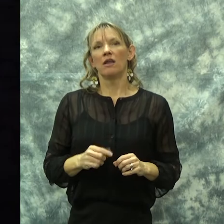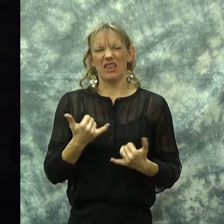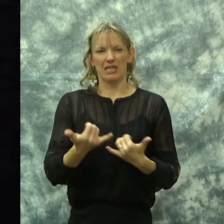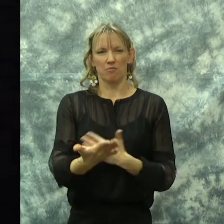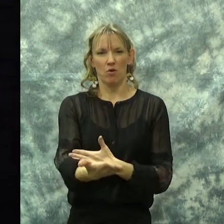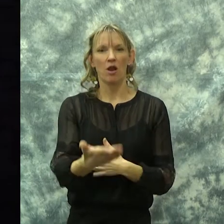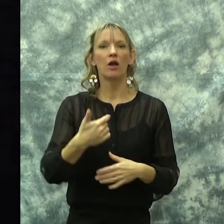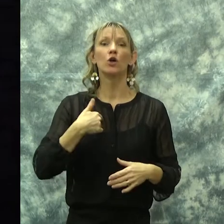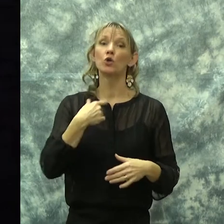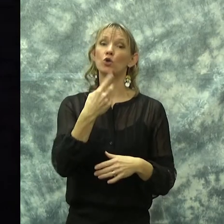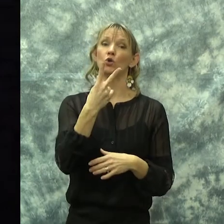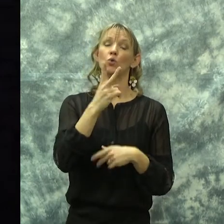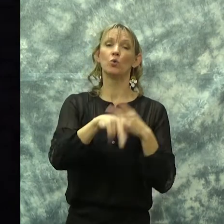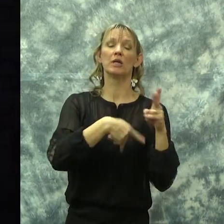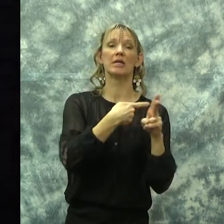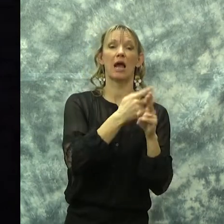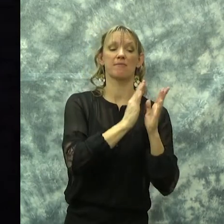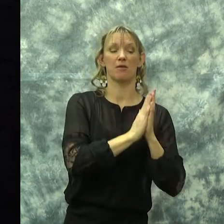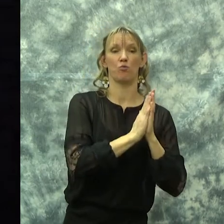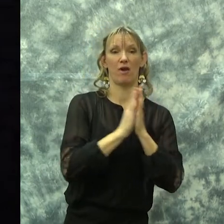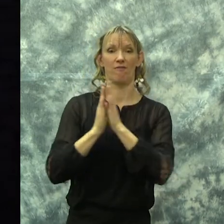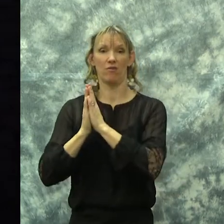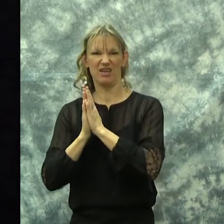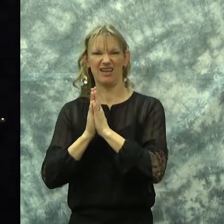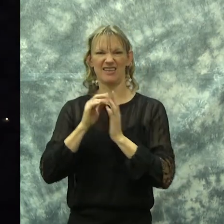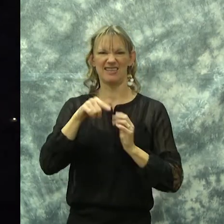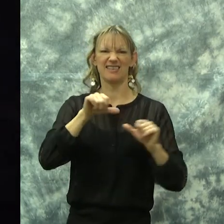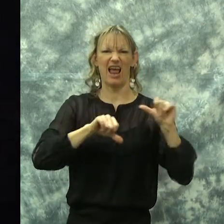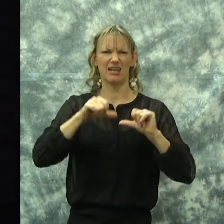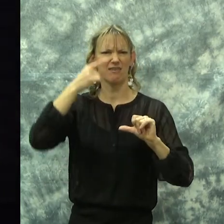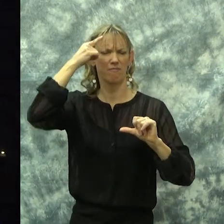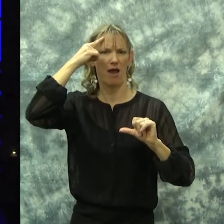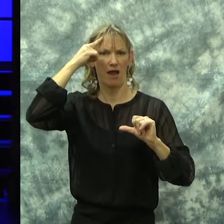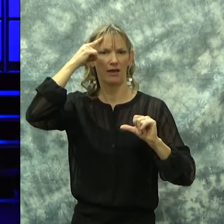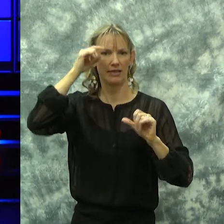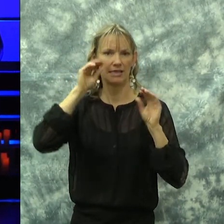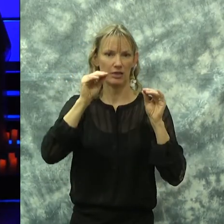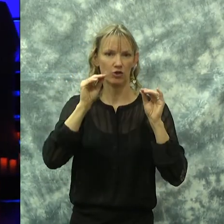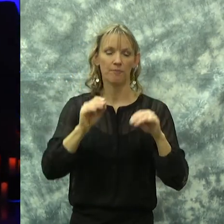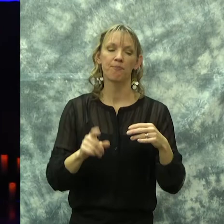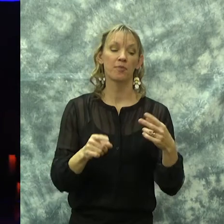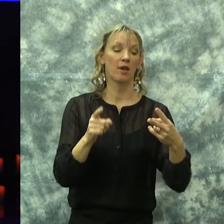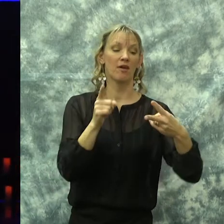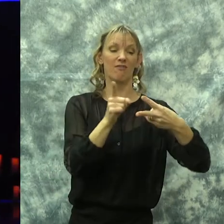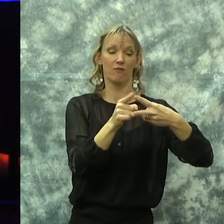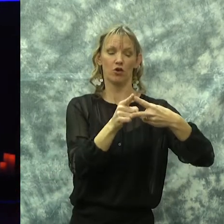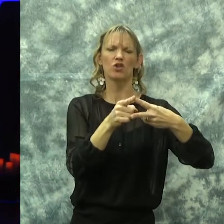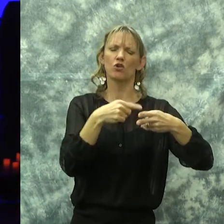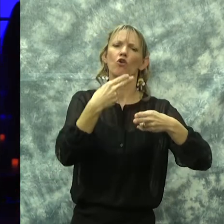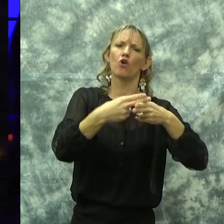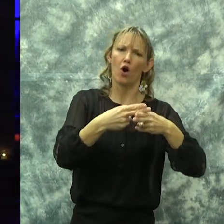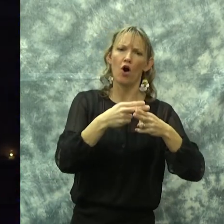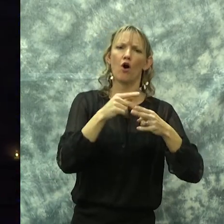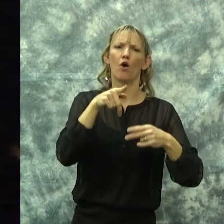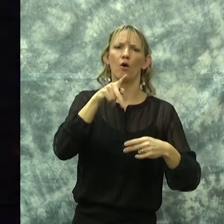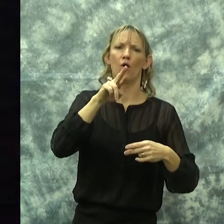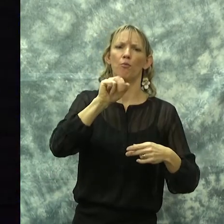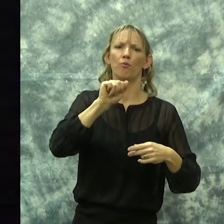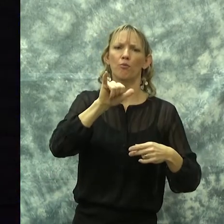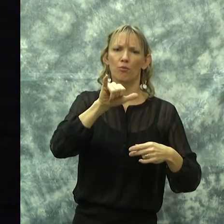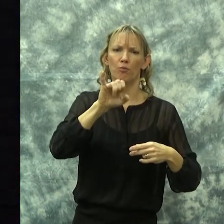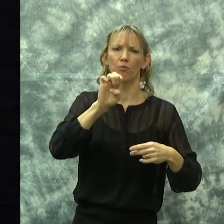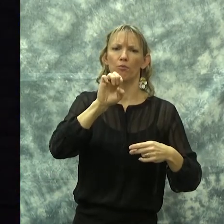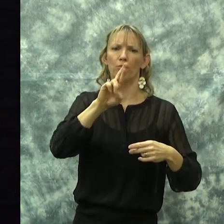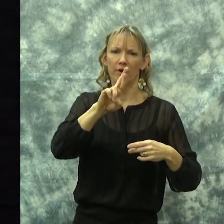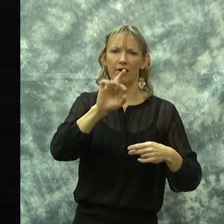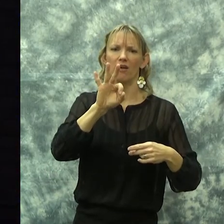two types of prayerfulness in the Science of Mind teaching. The first, I'll just call prayerfulness, and it has to do